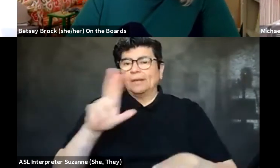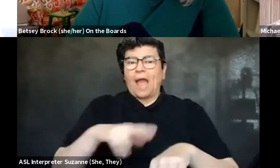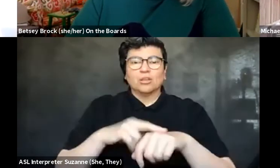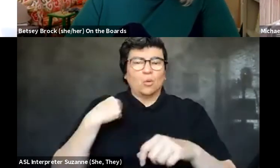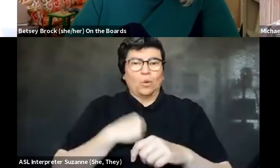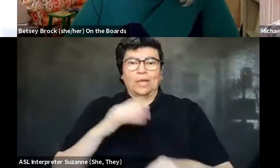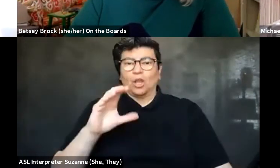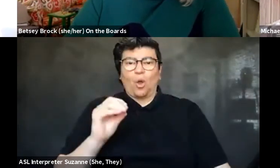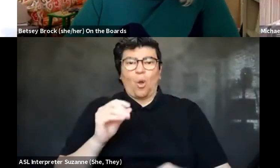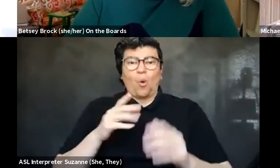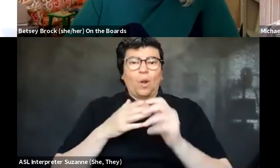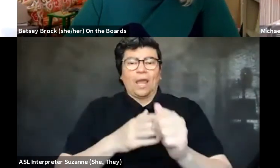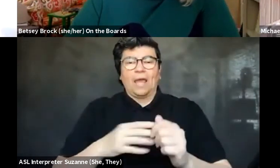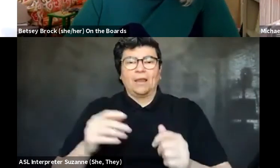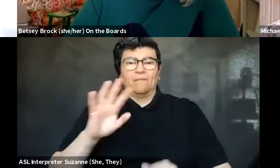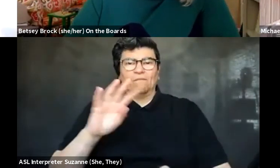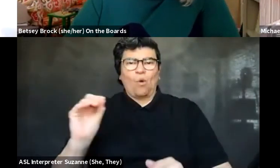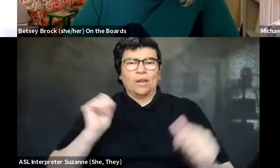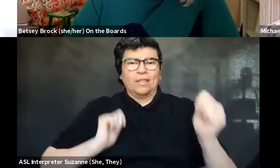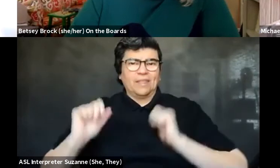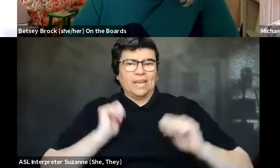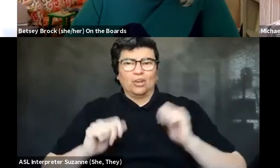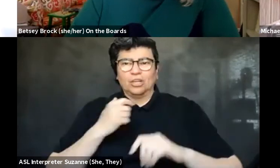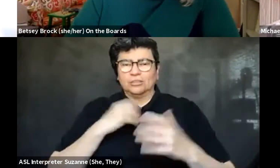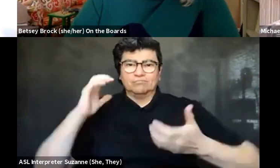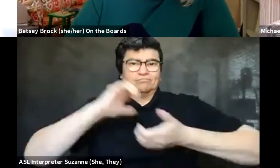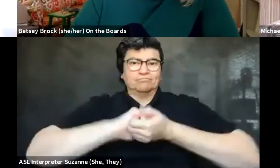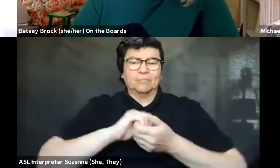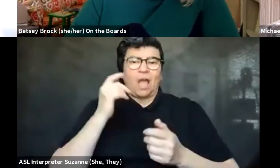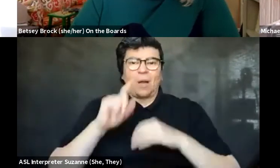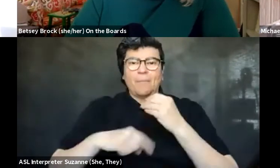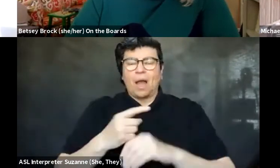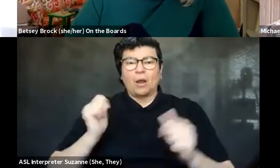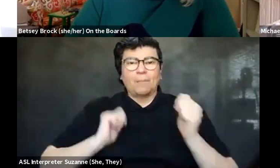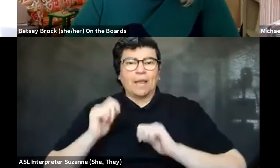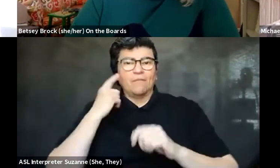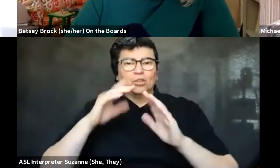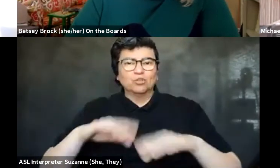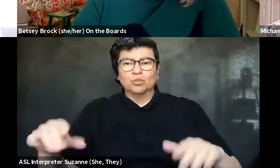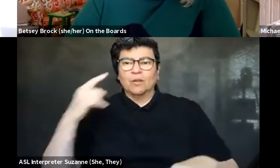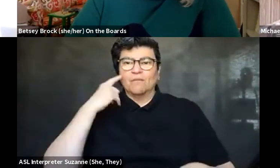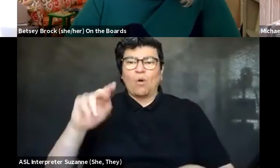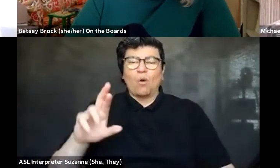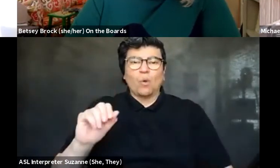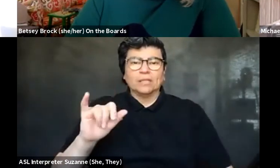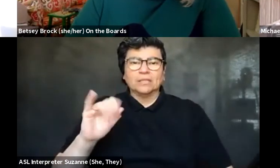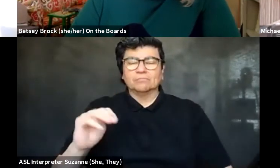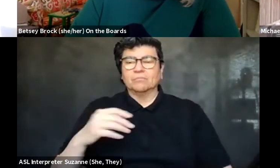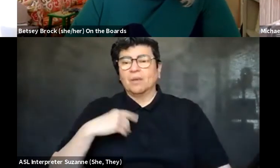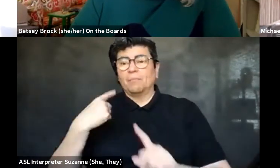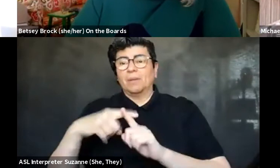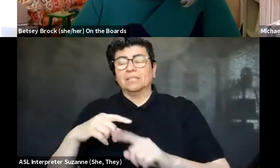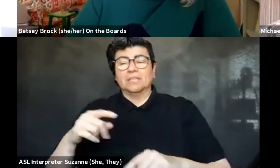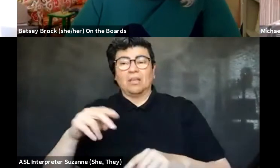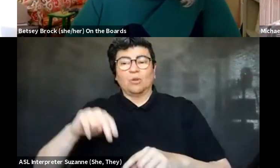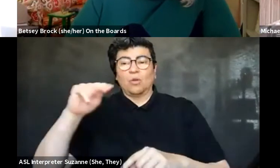almost 40 theaters that together produced a kids play about racism. A deepening of partnerships like Northwest African American Museum, they really partnered